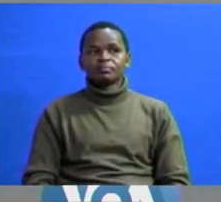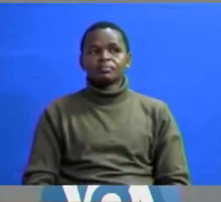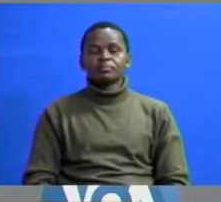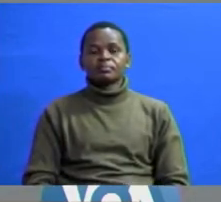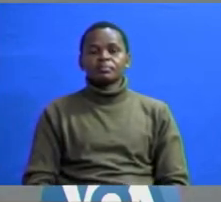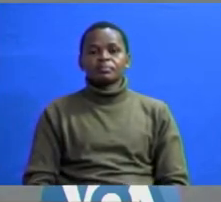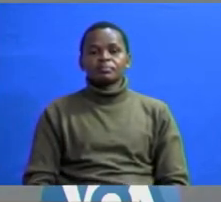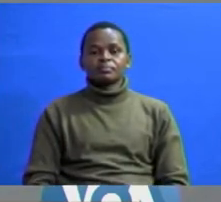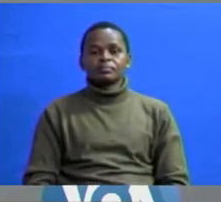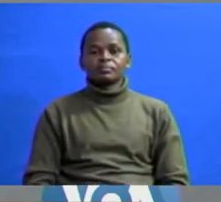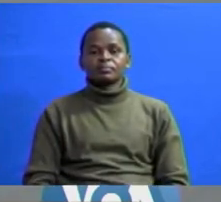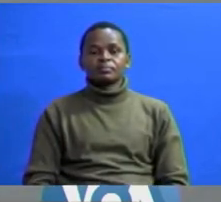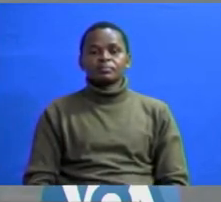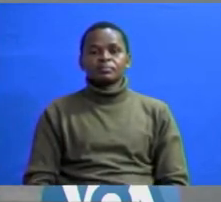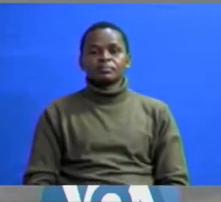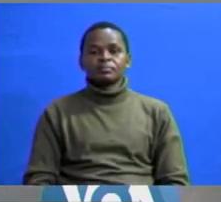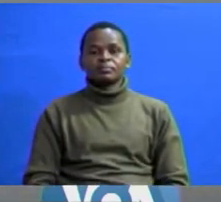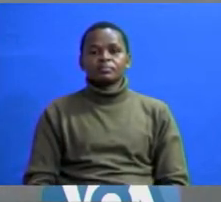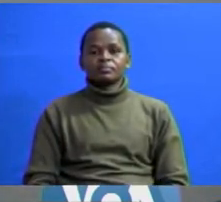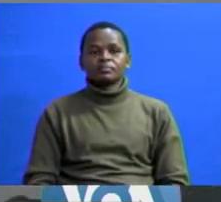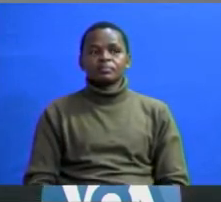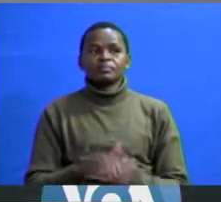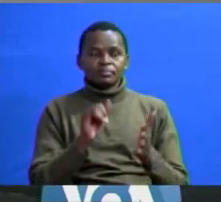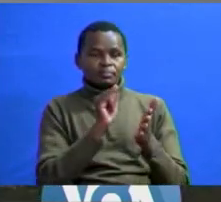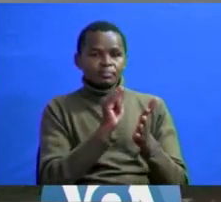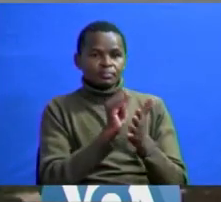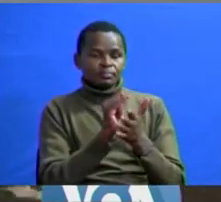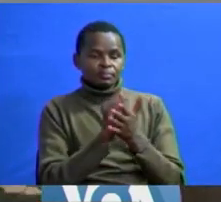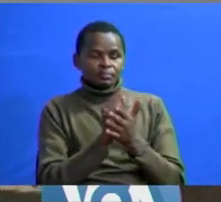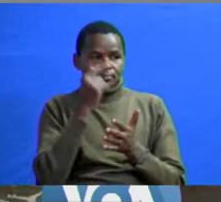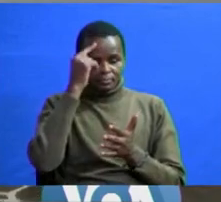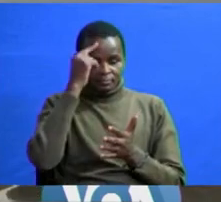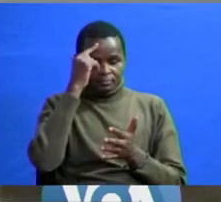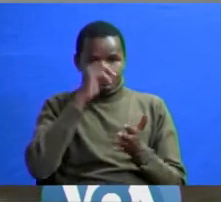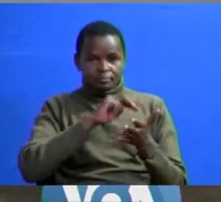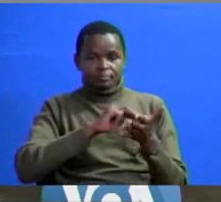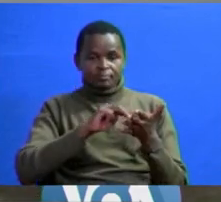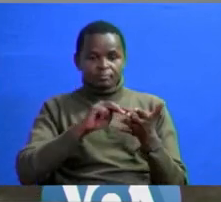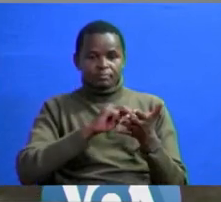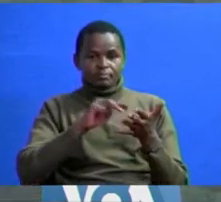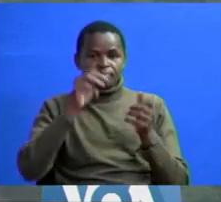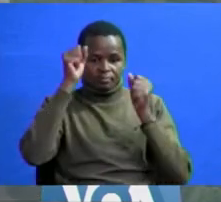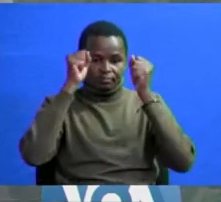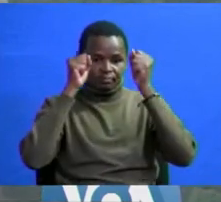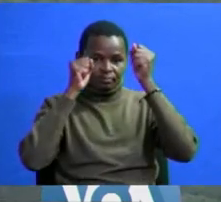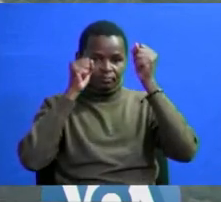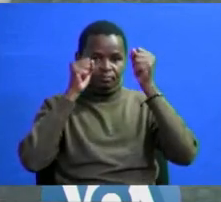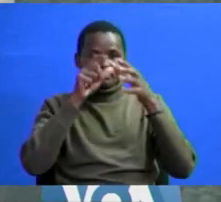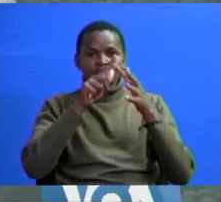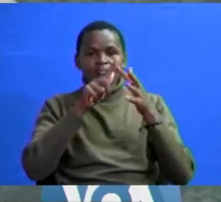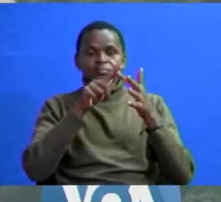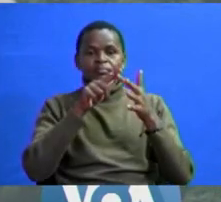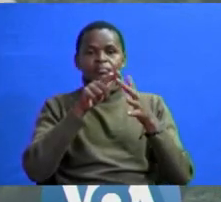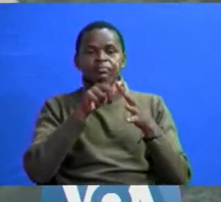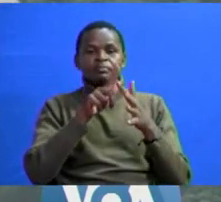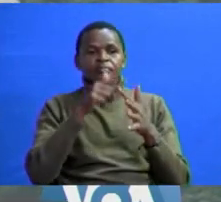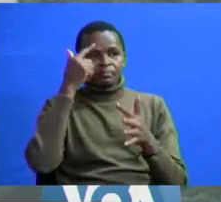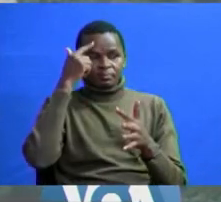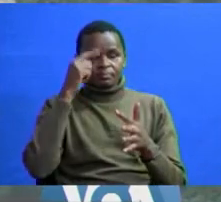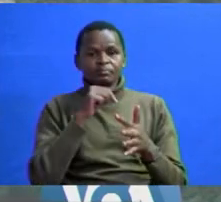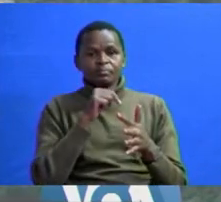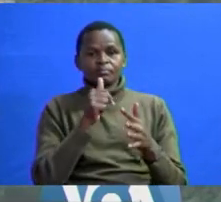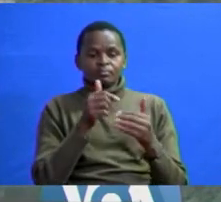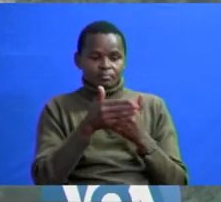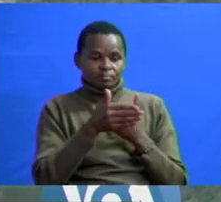Peace through overwhelming strength. That's the message from South Korea's military as its weapons pound a mountainside not far from the border